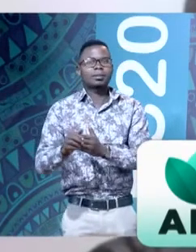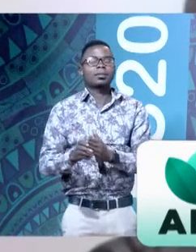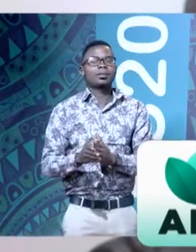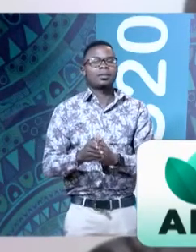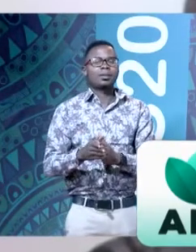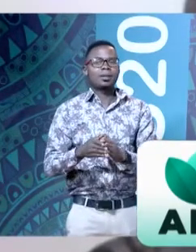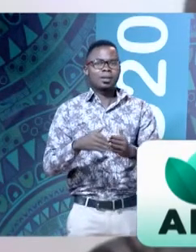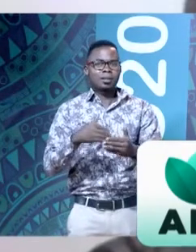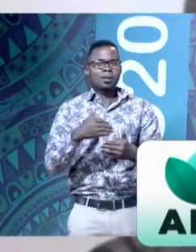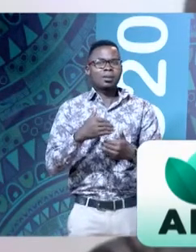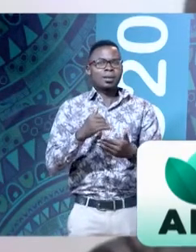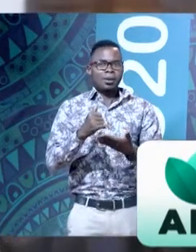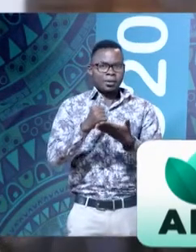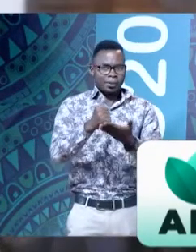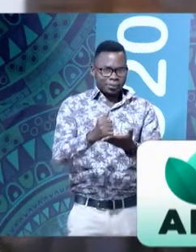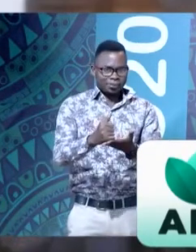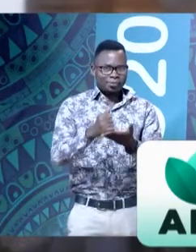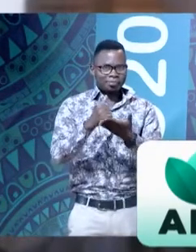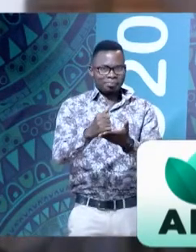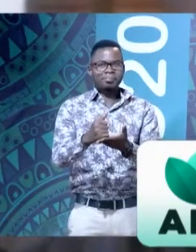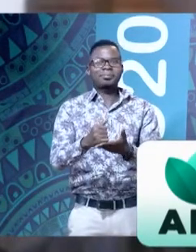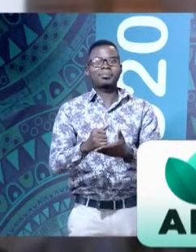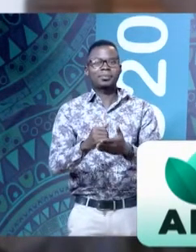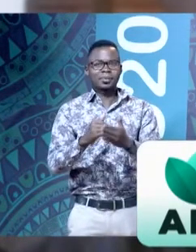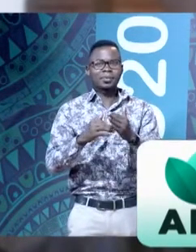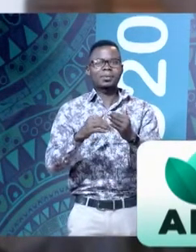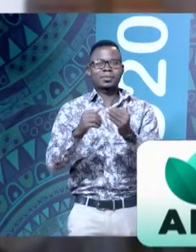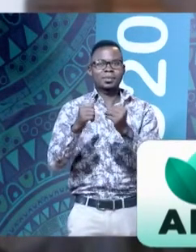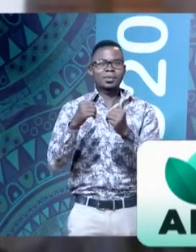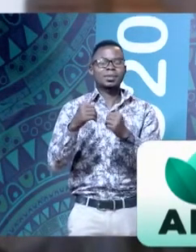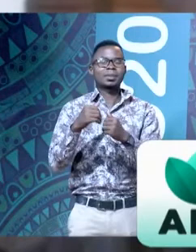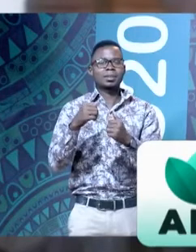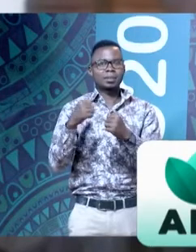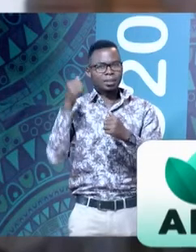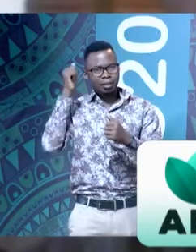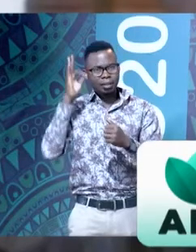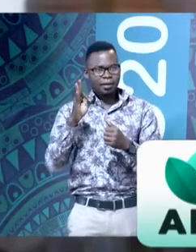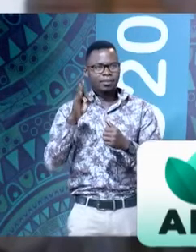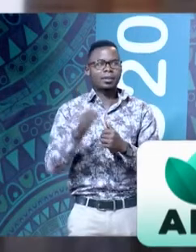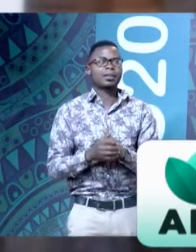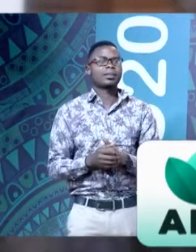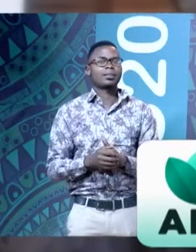continue to increase the number of women in leadership positions.